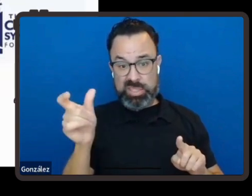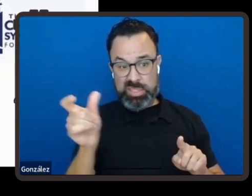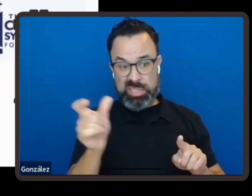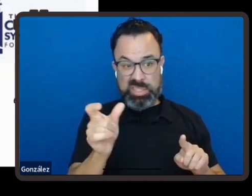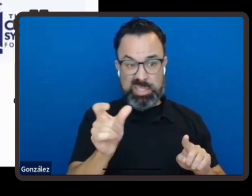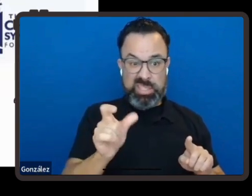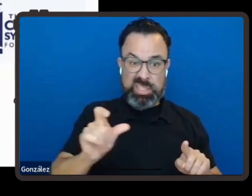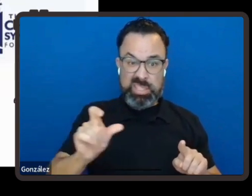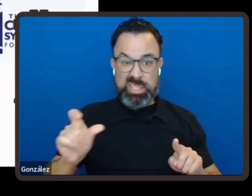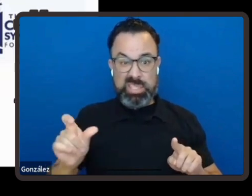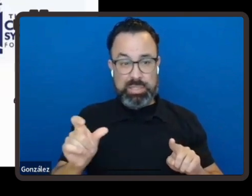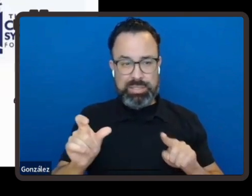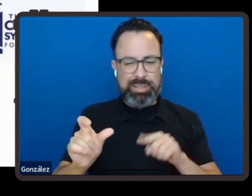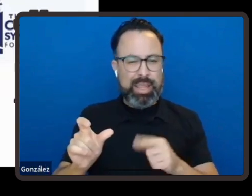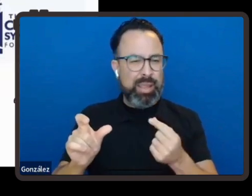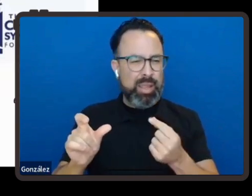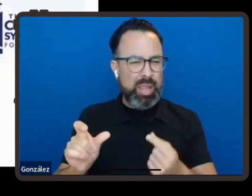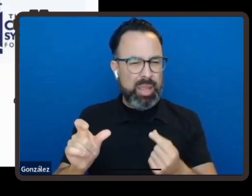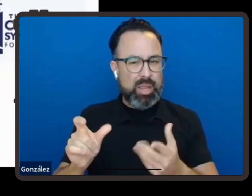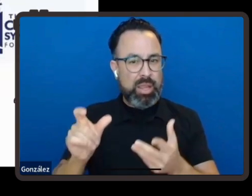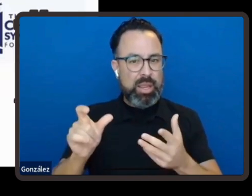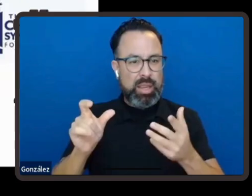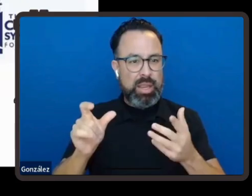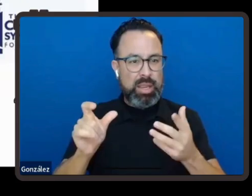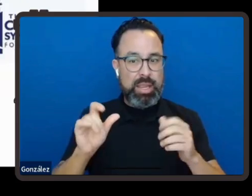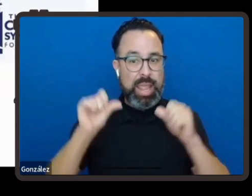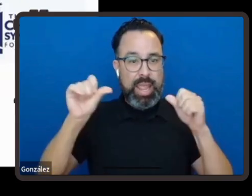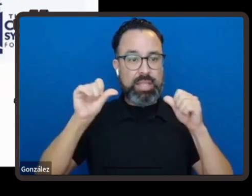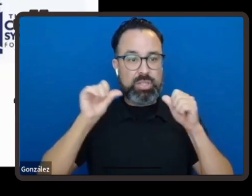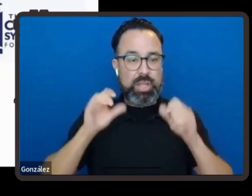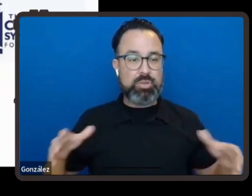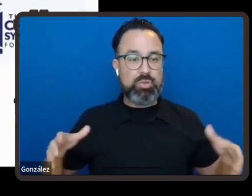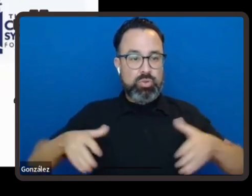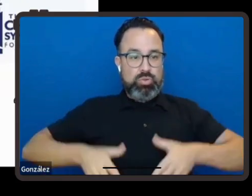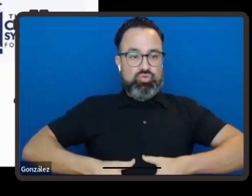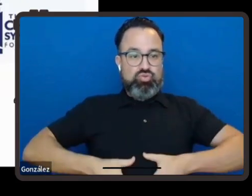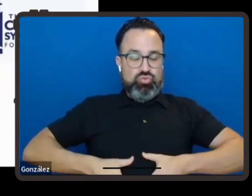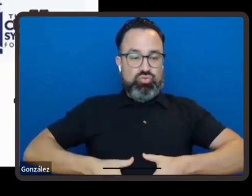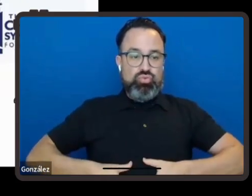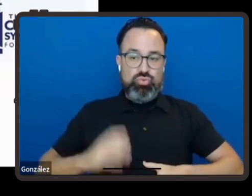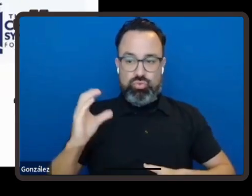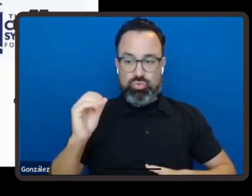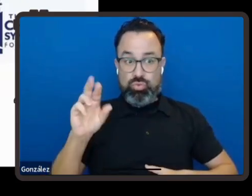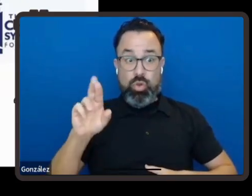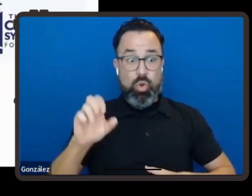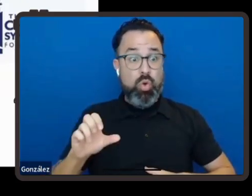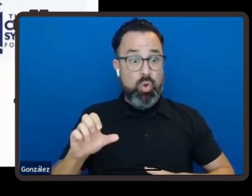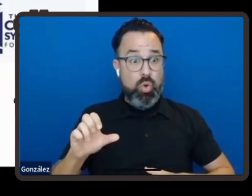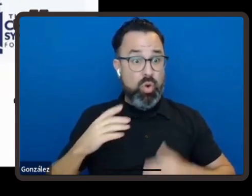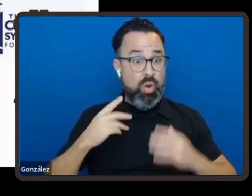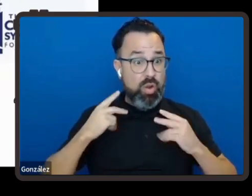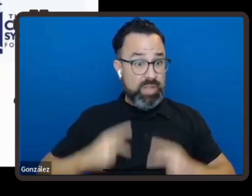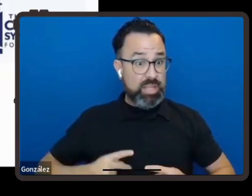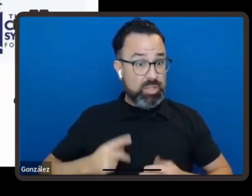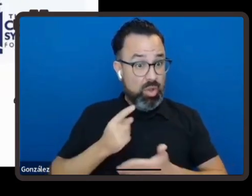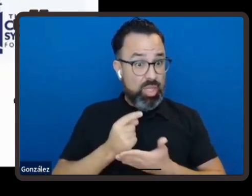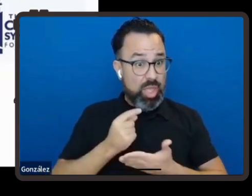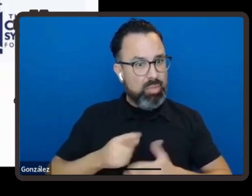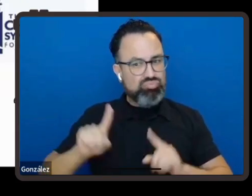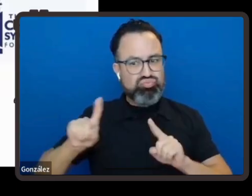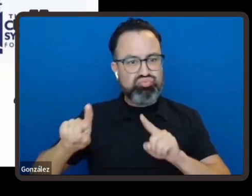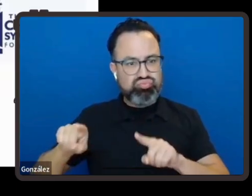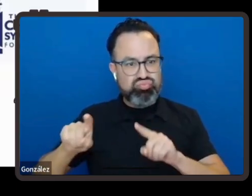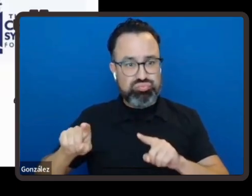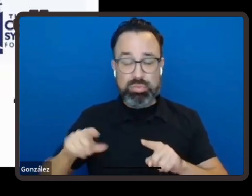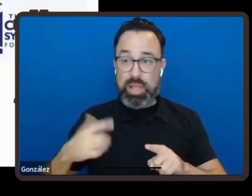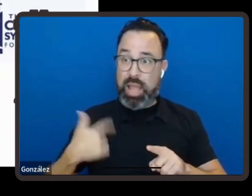core exercises, working with physio. I'm very much in favor of working with your allied